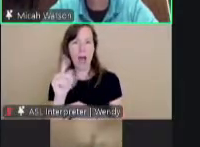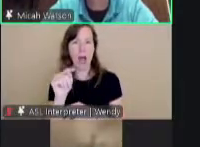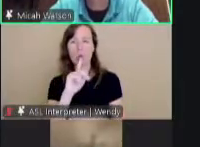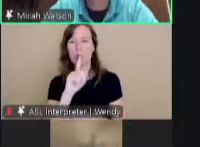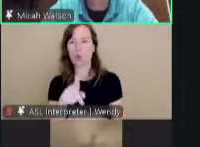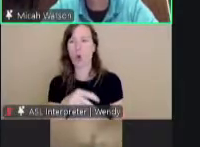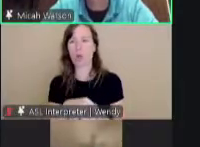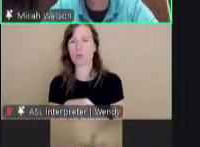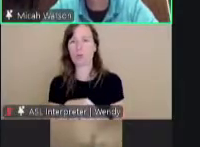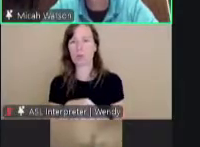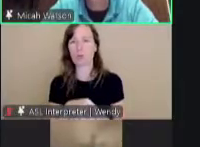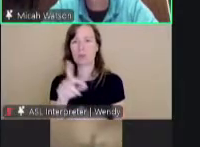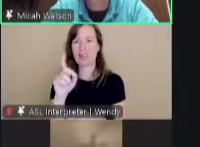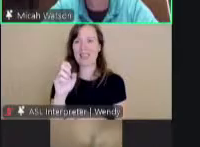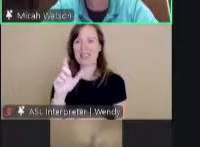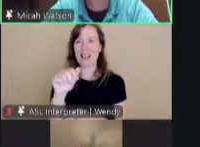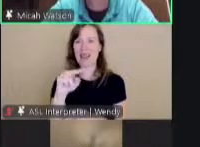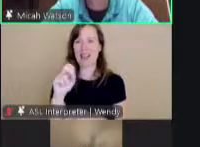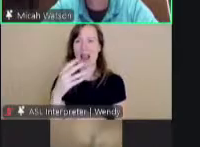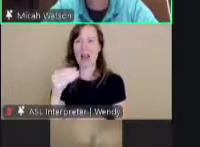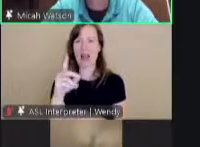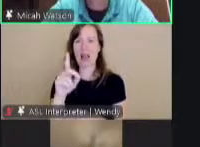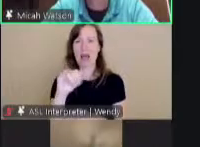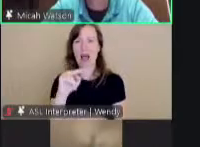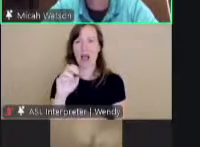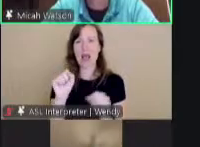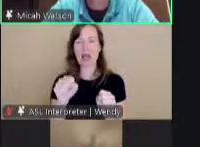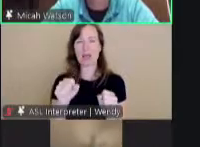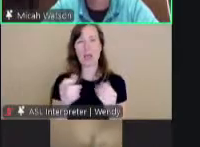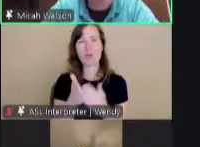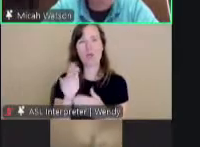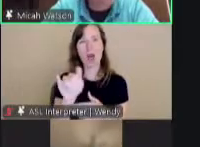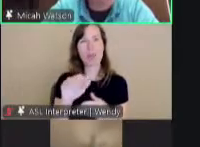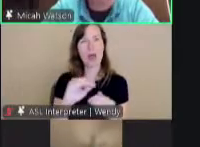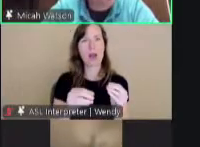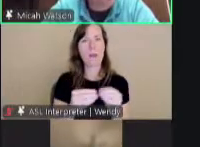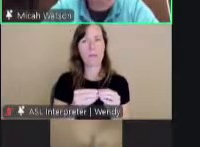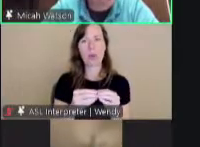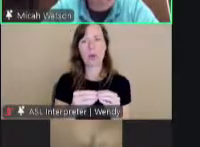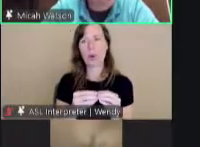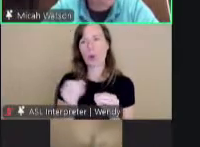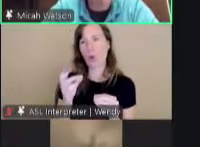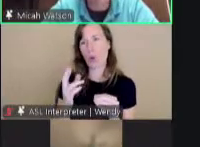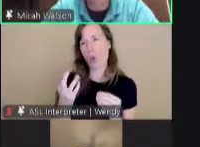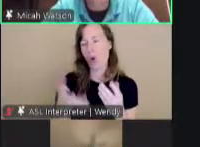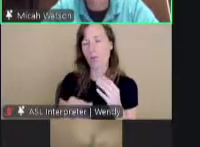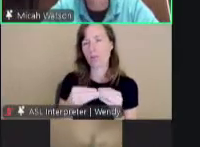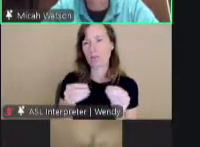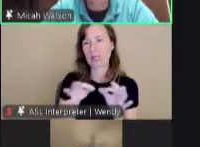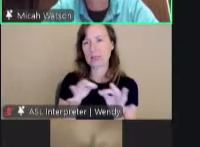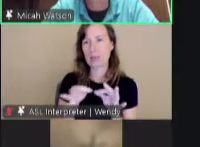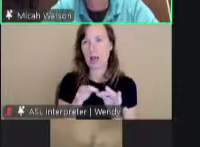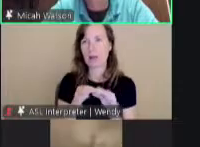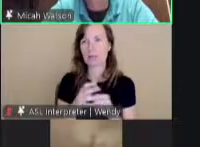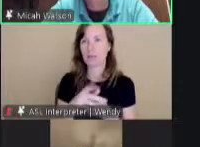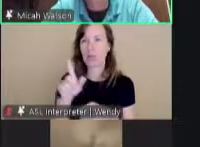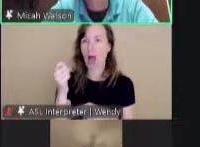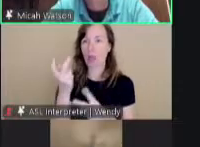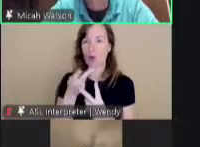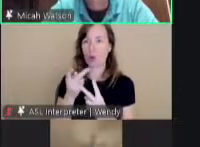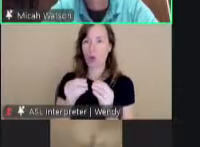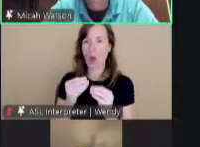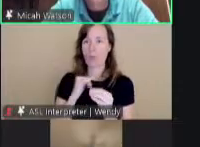that Delane and Diane can run that number. Or they can further explain the number. The other two numbers I'll throw out, and then I'll go to the vice